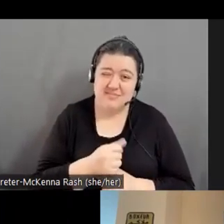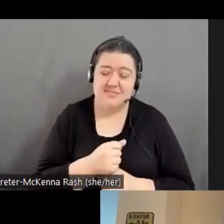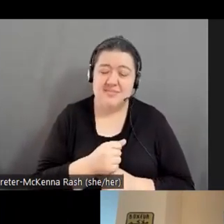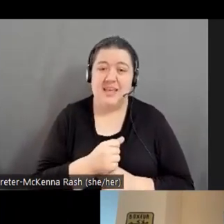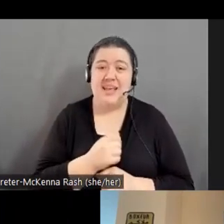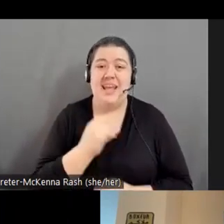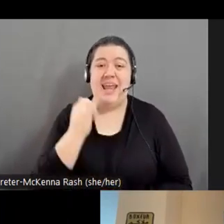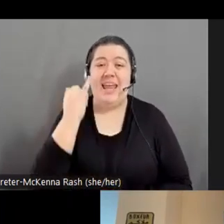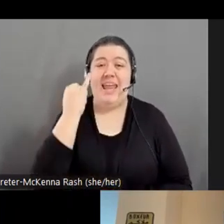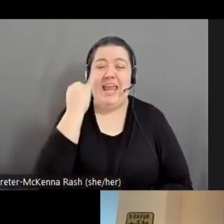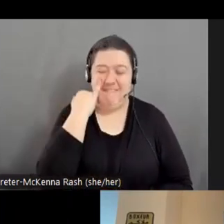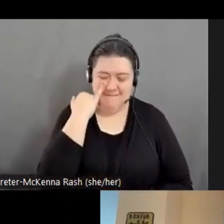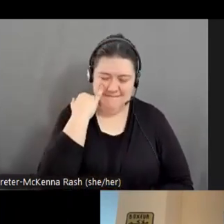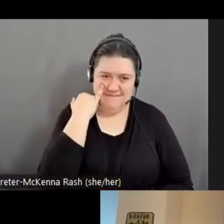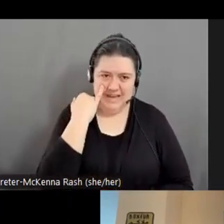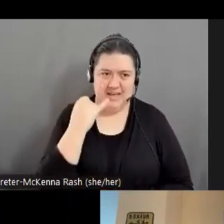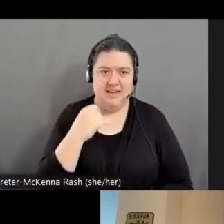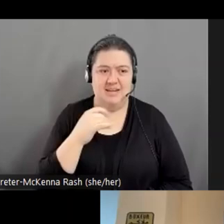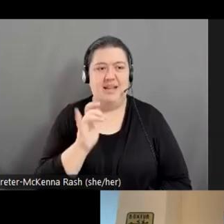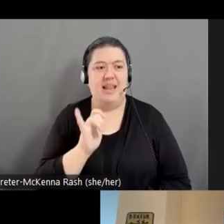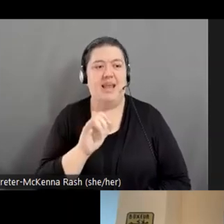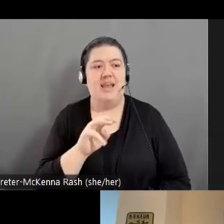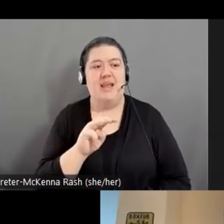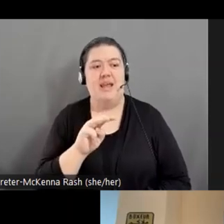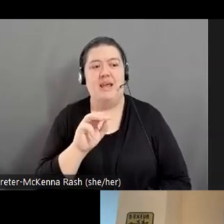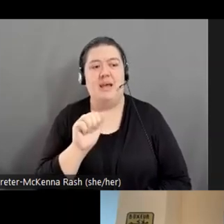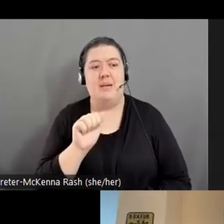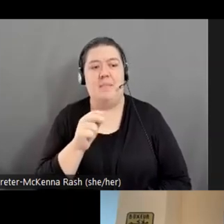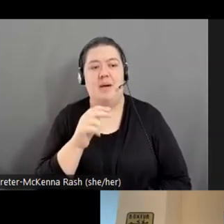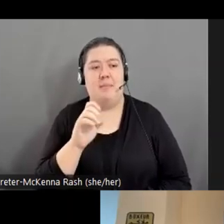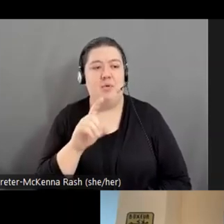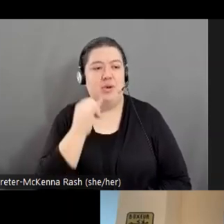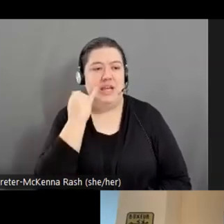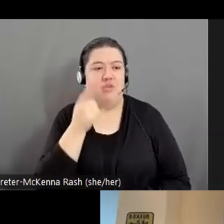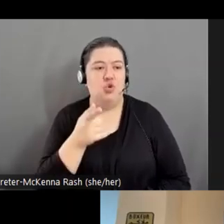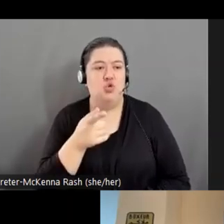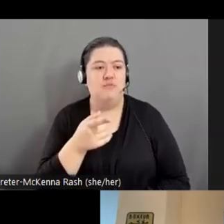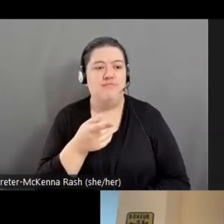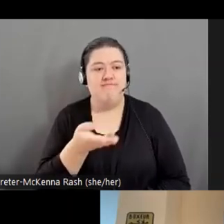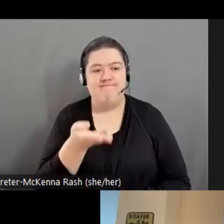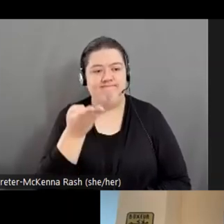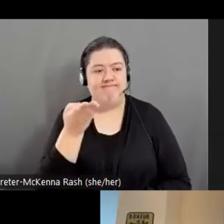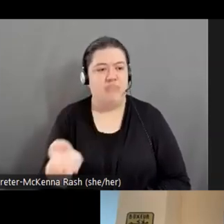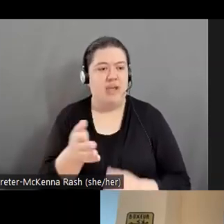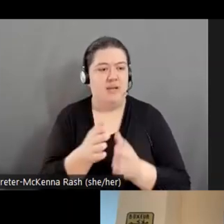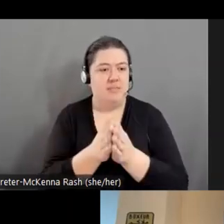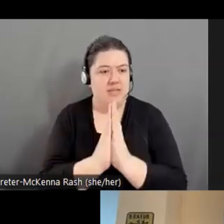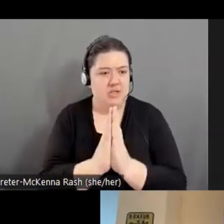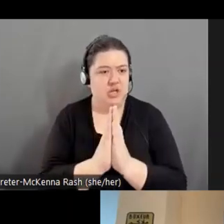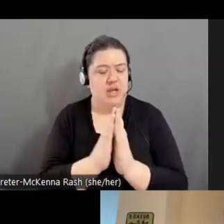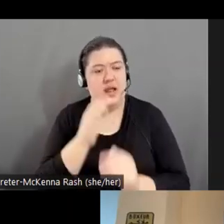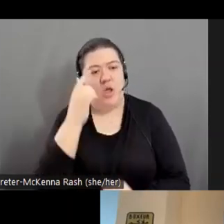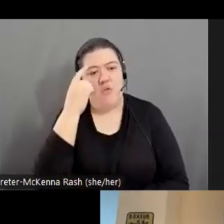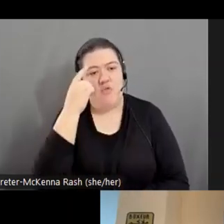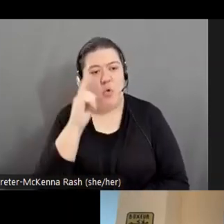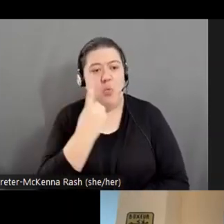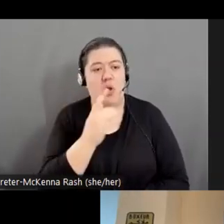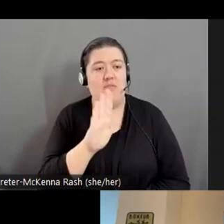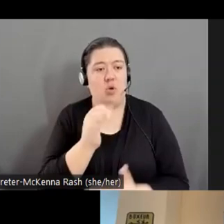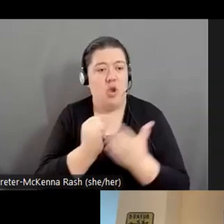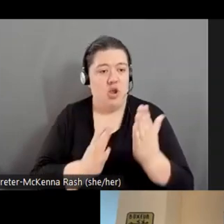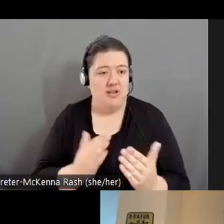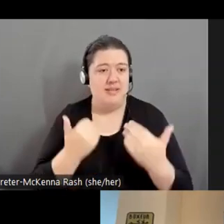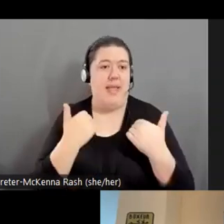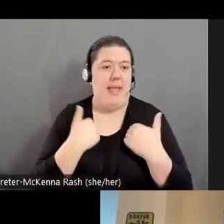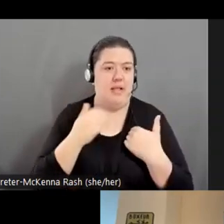If, for example, Mahmoud, you filed a petition, you were the petitioner for one of your artists who has an